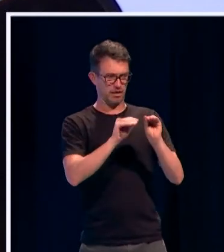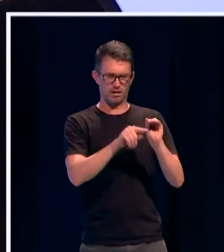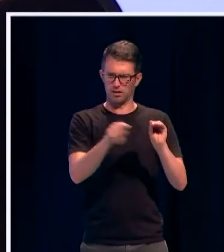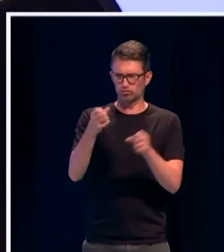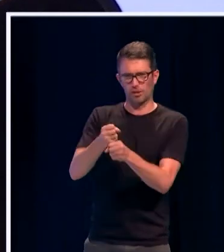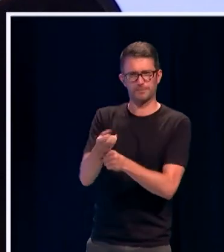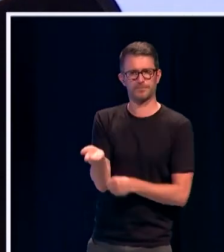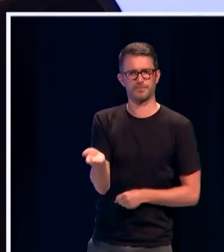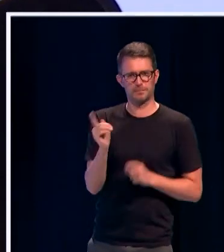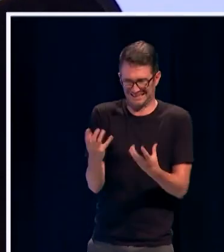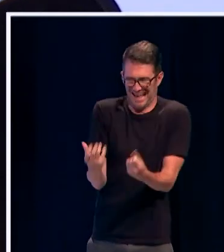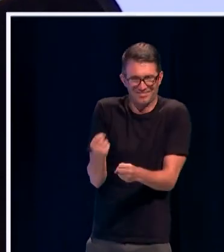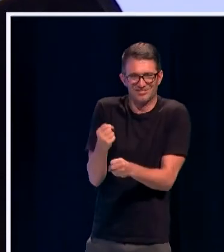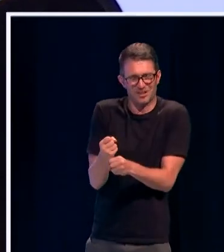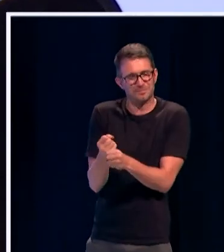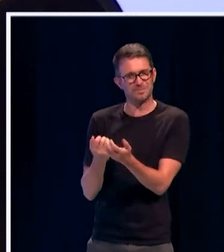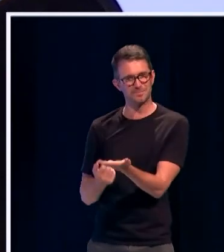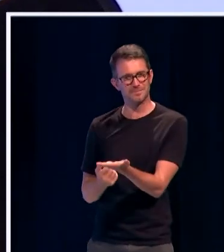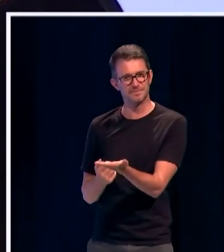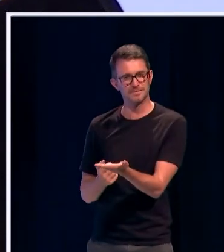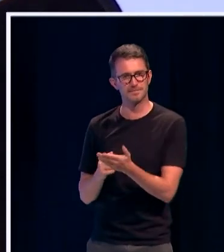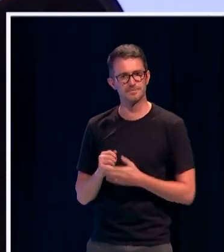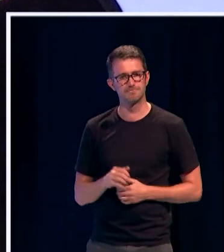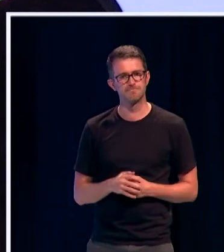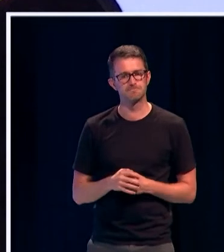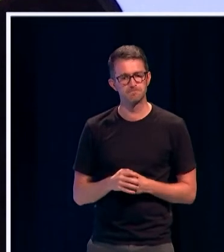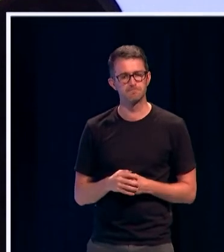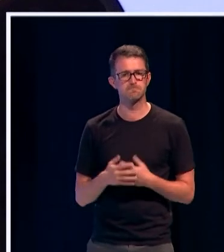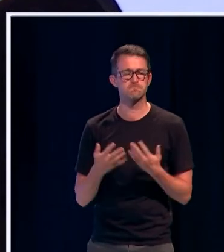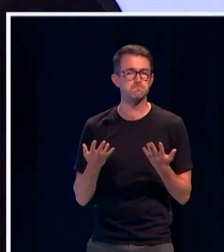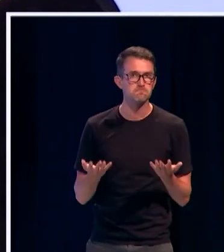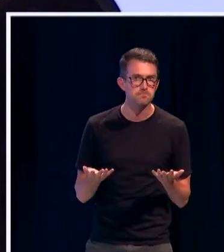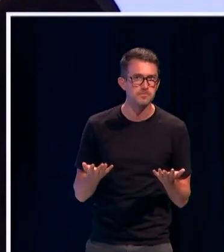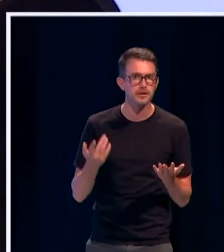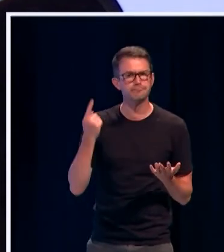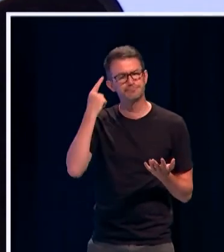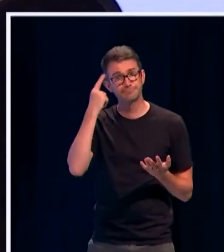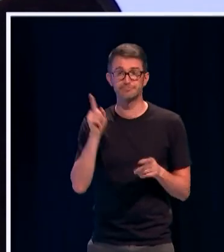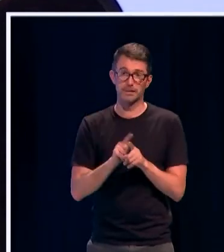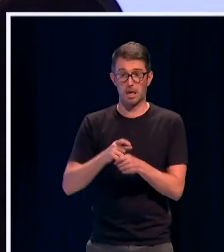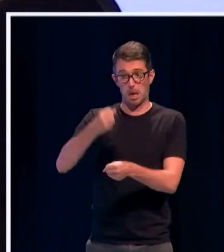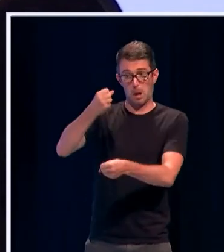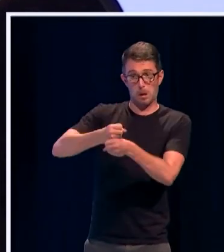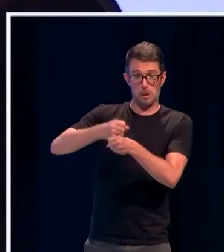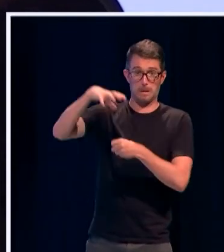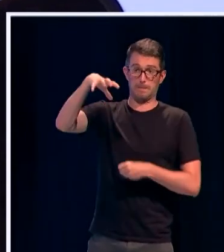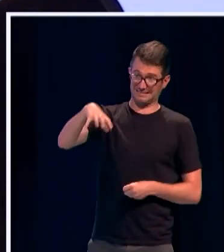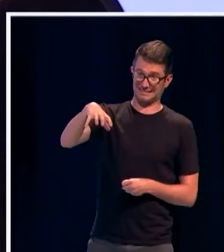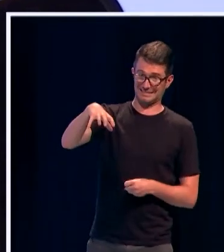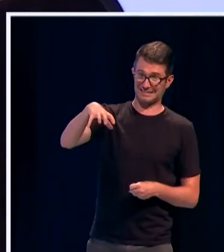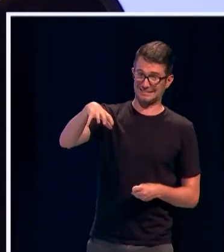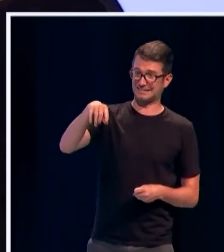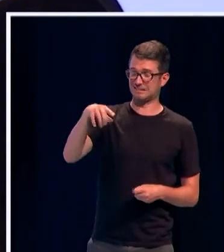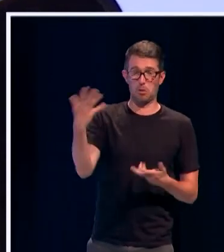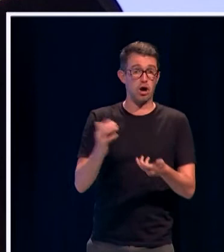business people association and other civil societies. Then we are forcing them sometime to take